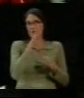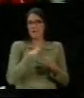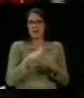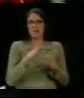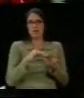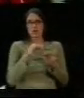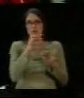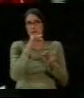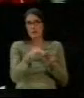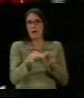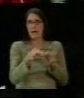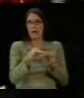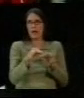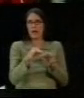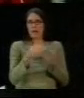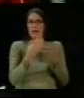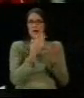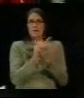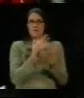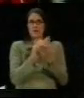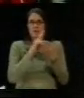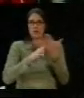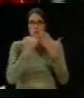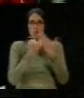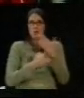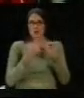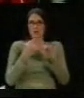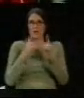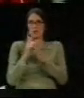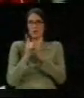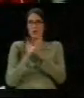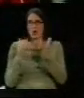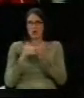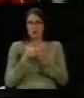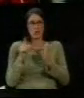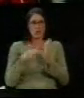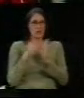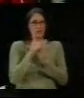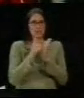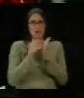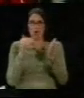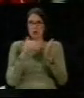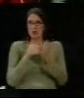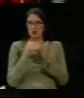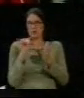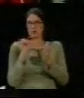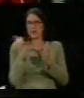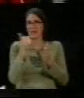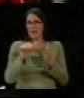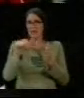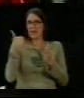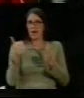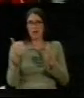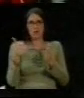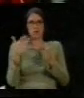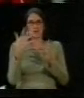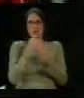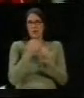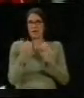some lawsuit being out there. This lawsuit's just like any other that you get